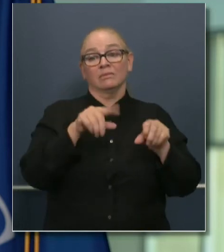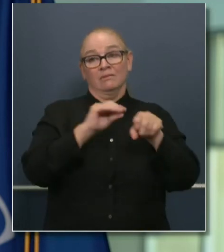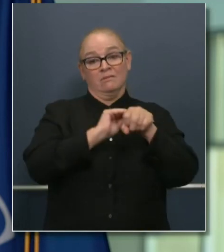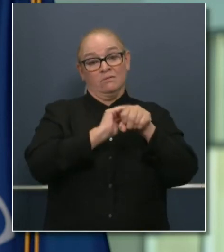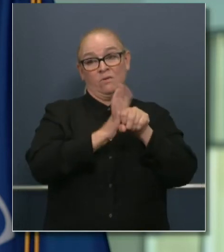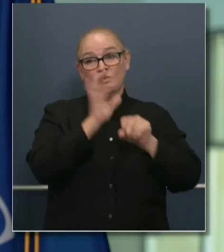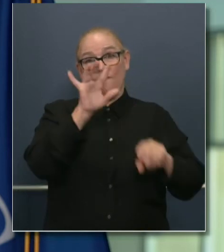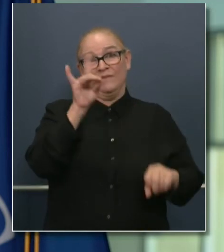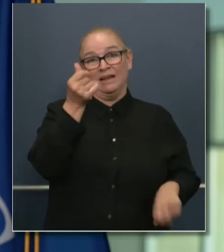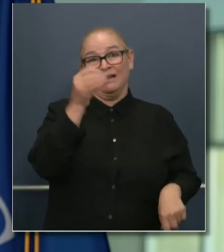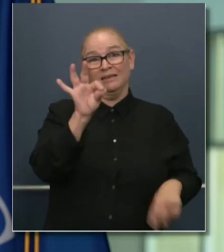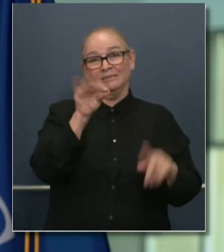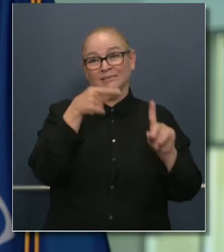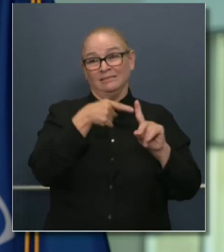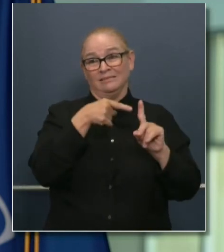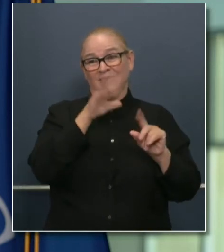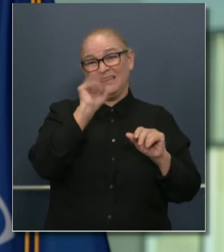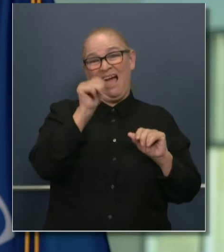covid19.ca.gov.